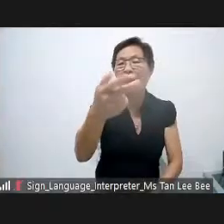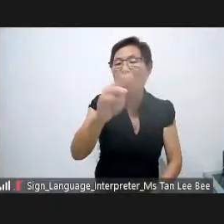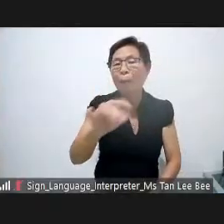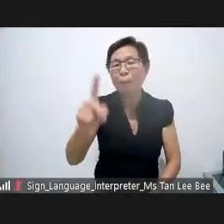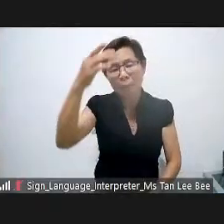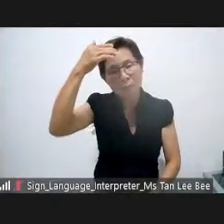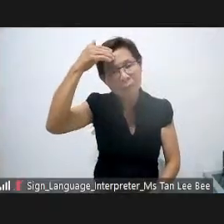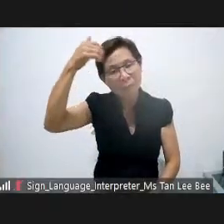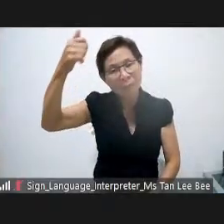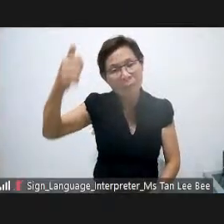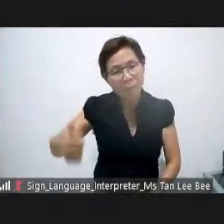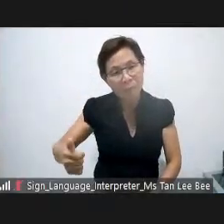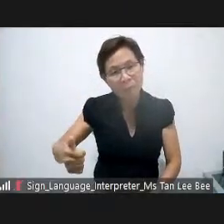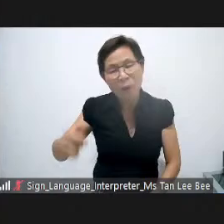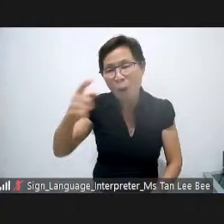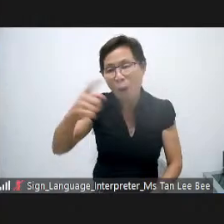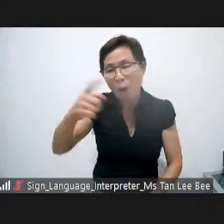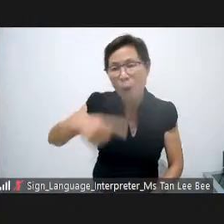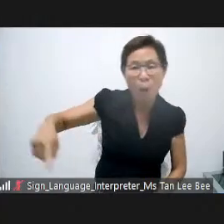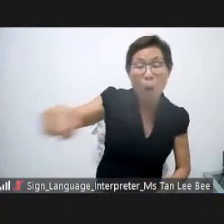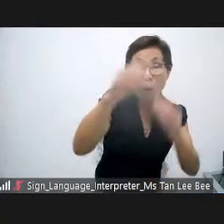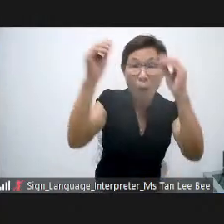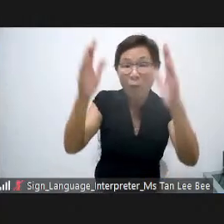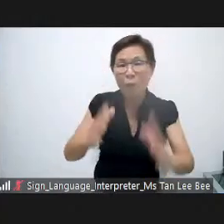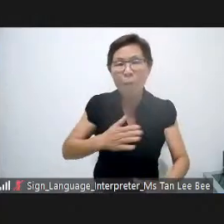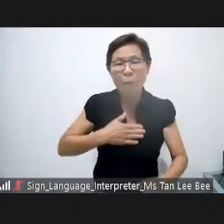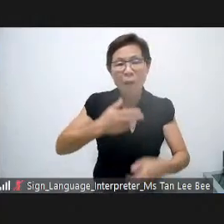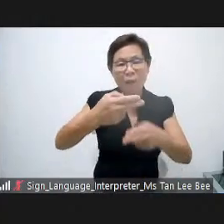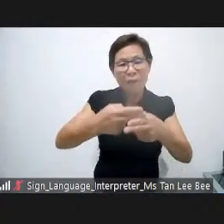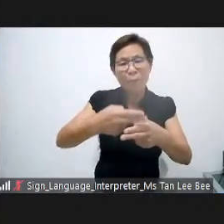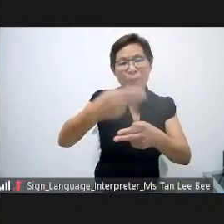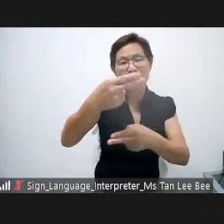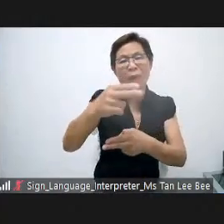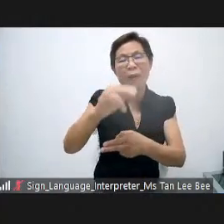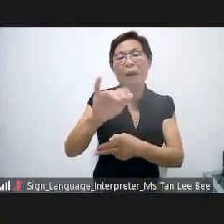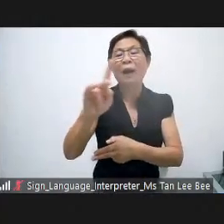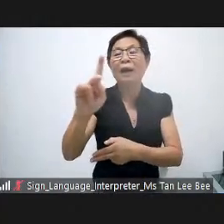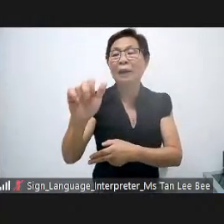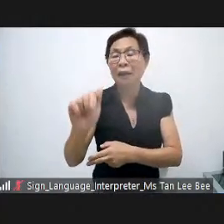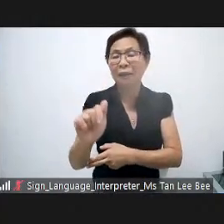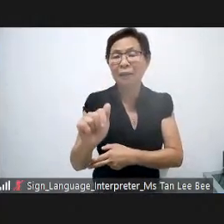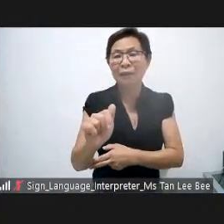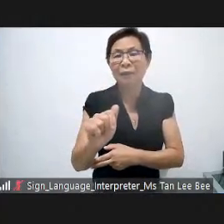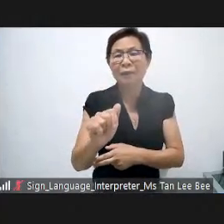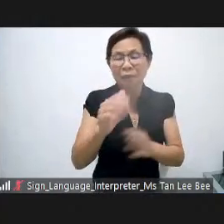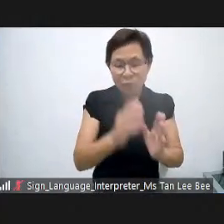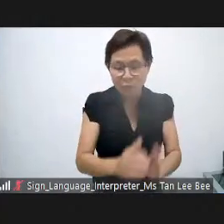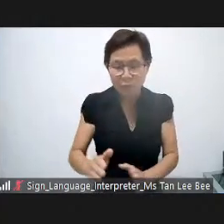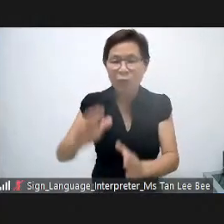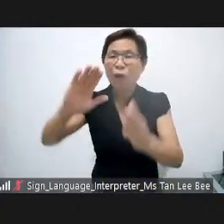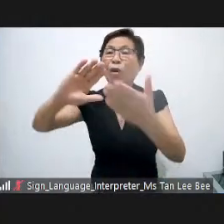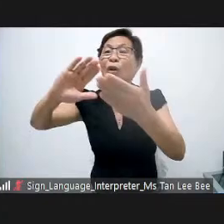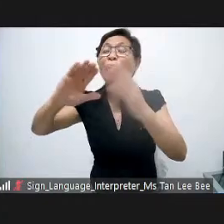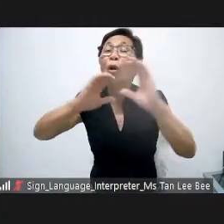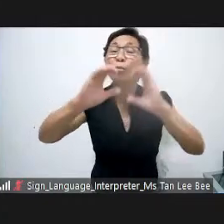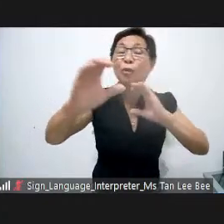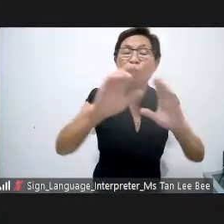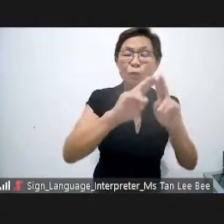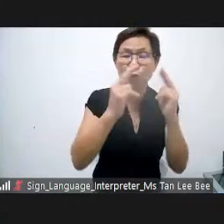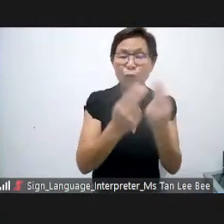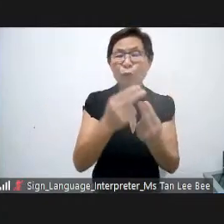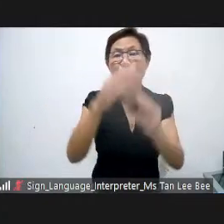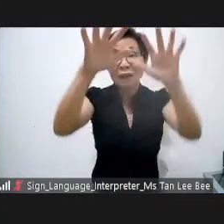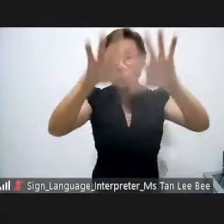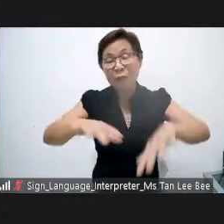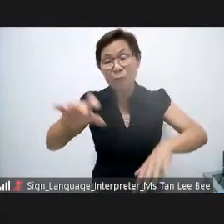Assalamualaikum and hello educators. My name is Haikal. I am from the Strategic Communication Unit in SEAMEO SEN. Good day,